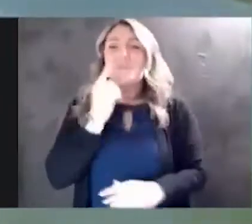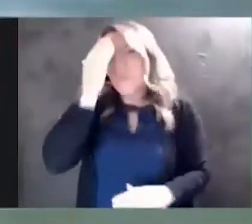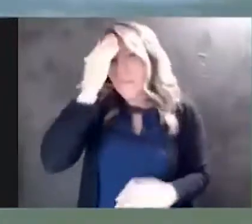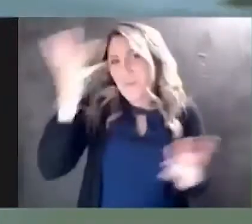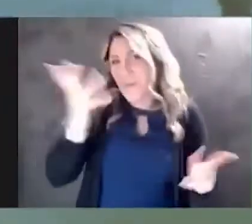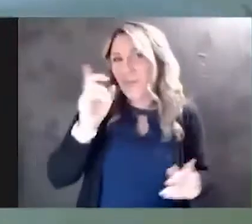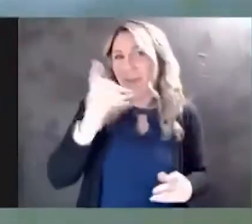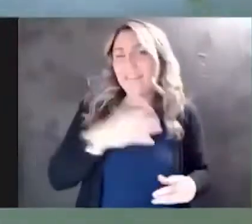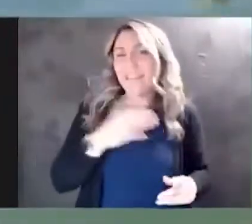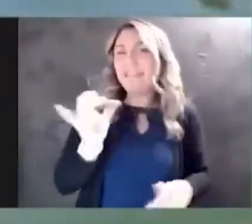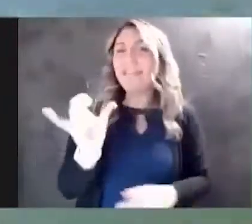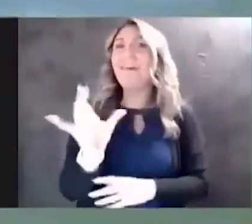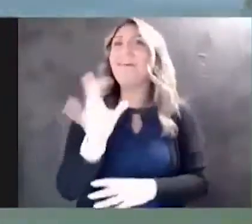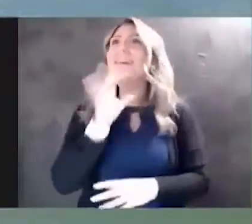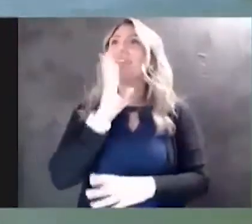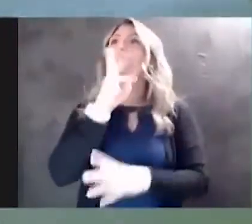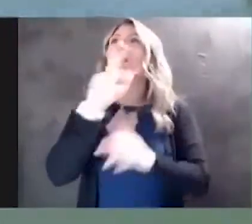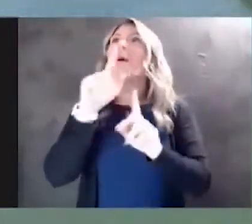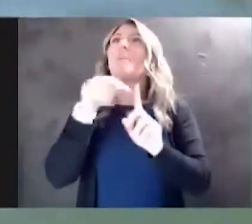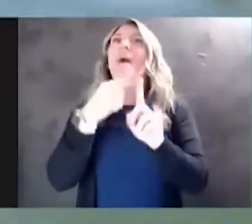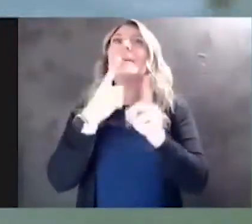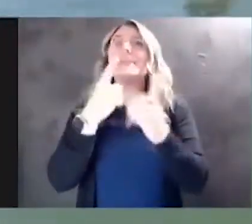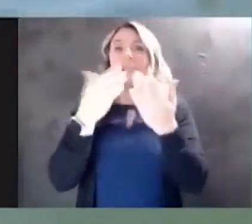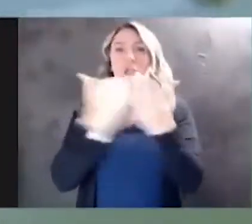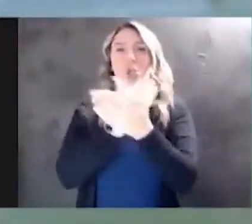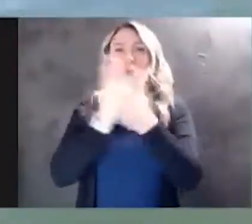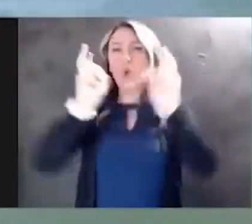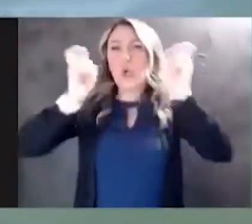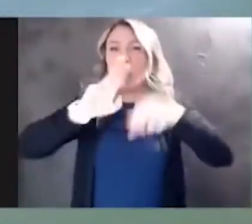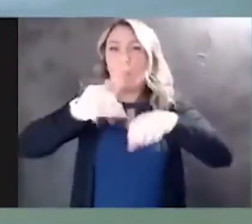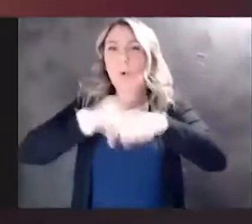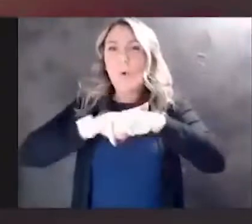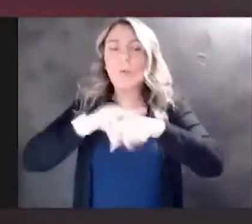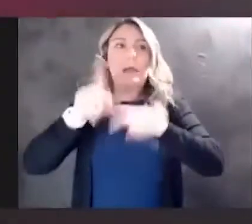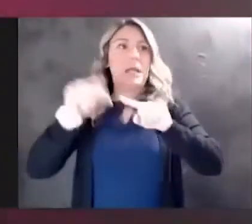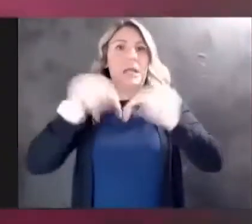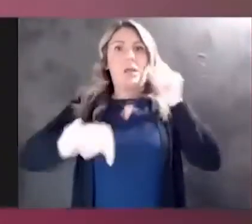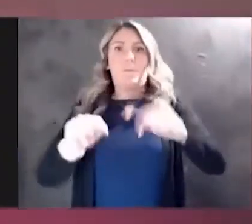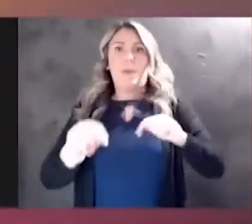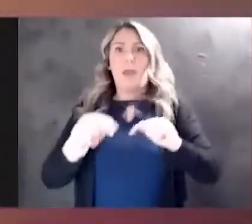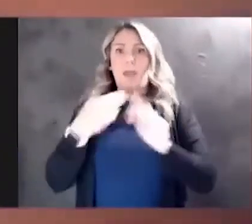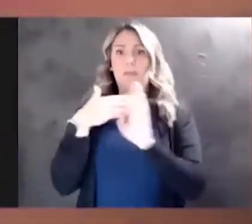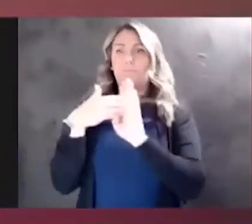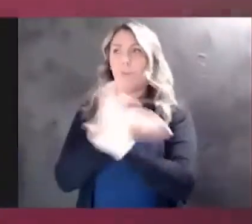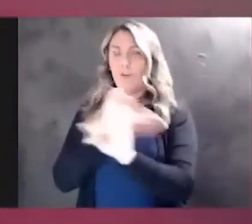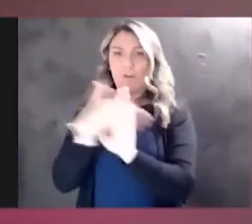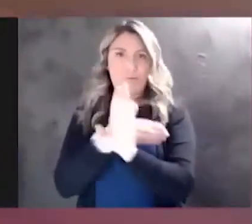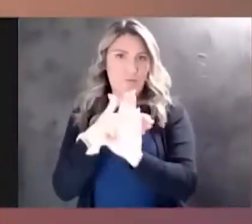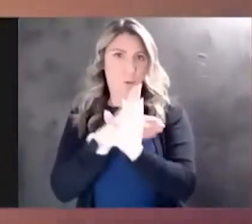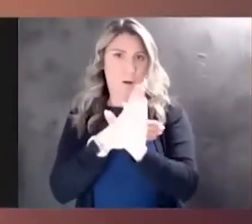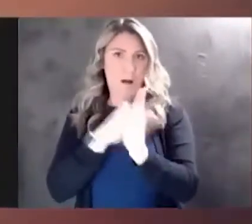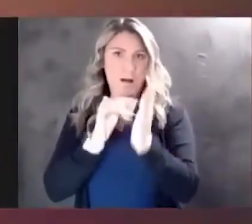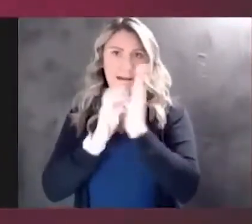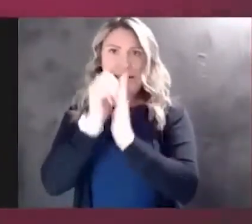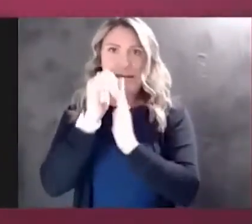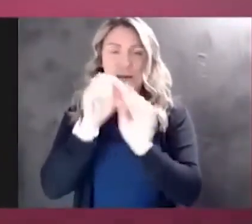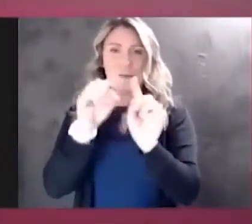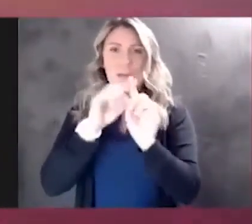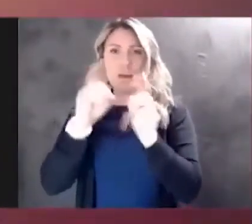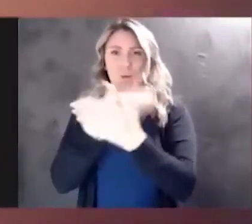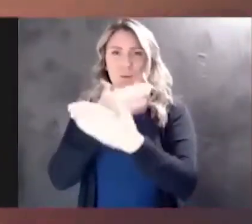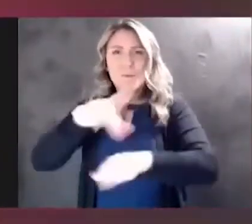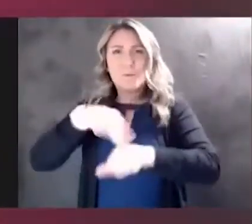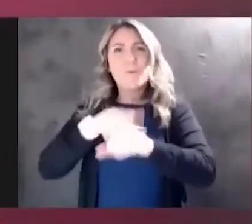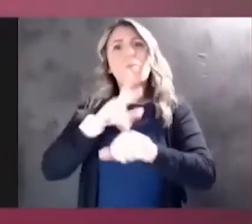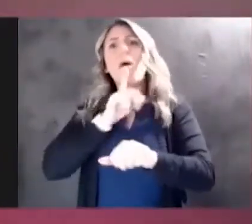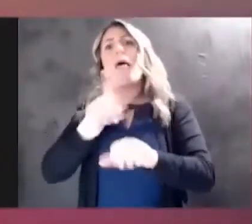new normal. We can't get you back to where you were before, but that new normal can actually be